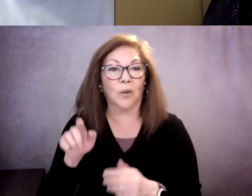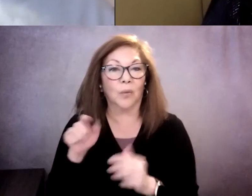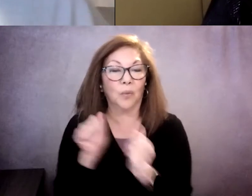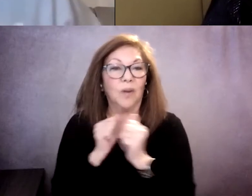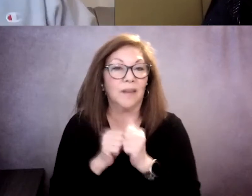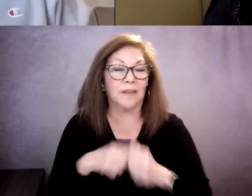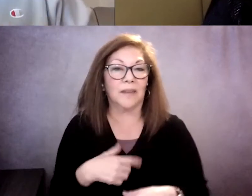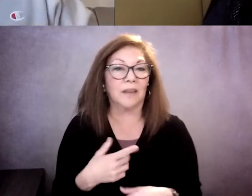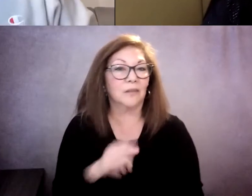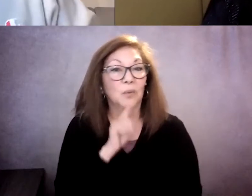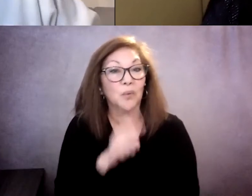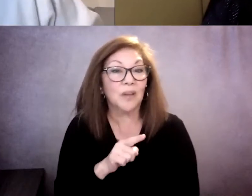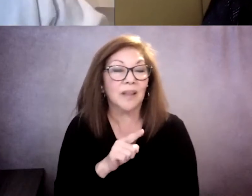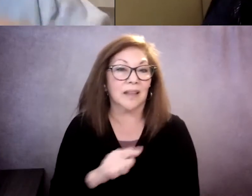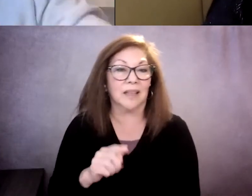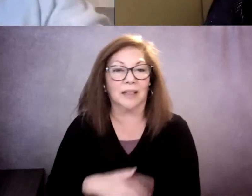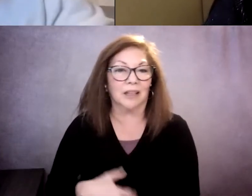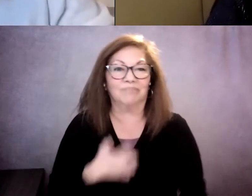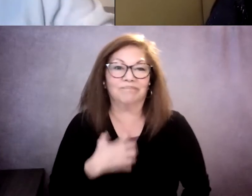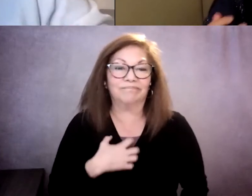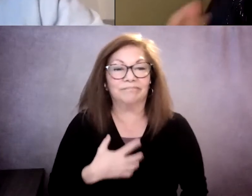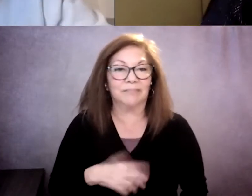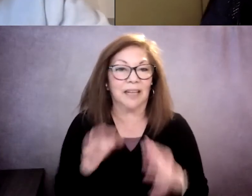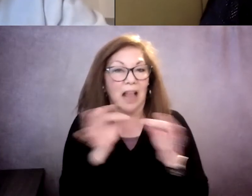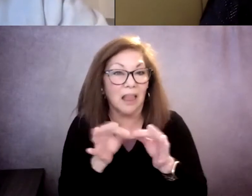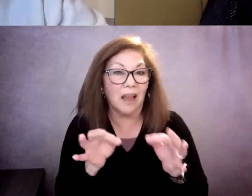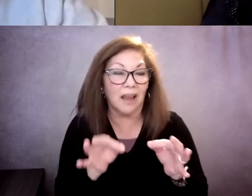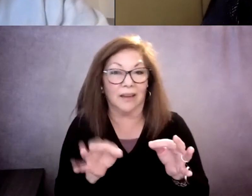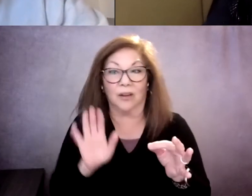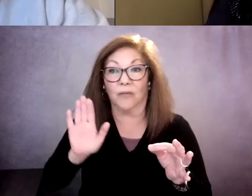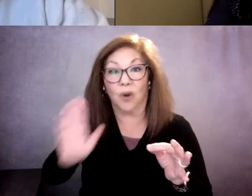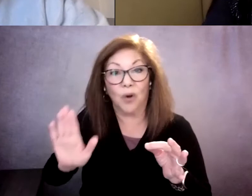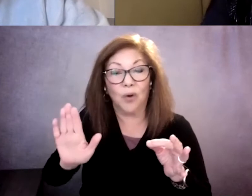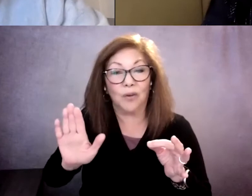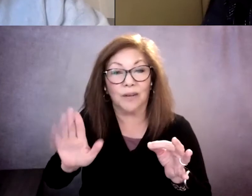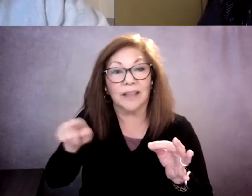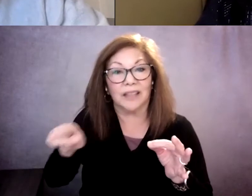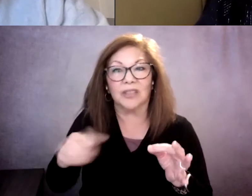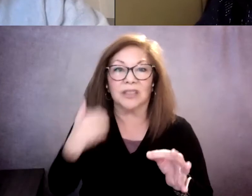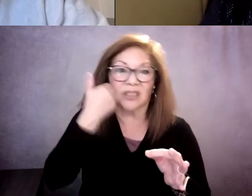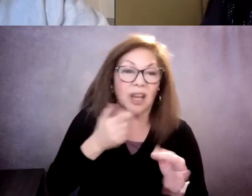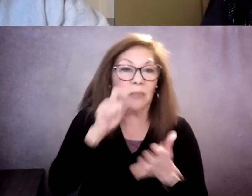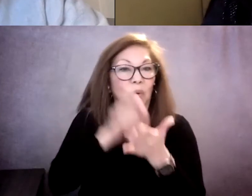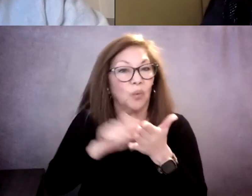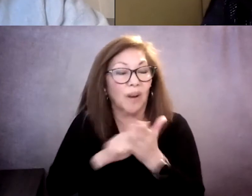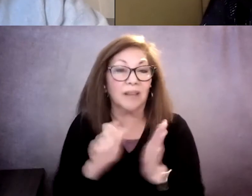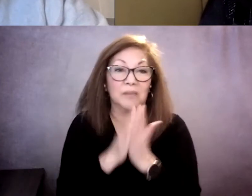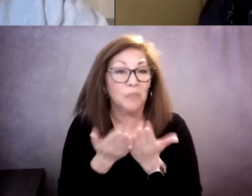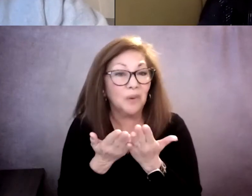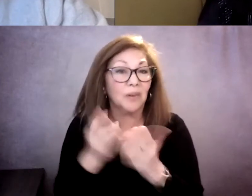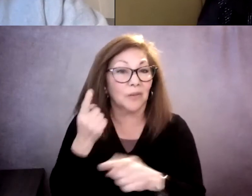that truly upsetting line that of hers, you know, that she's ashamed to write this book,